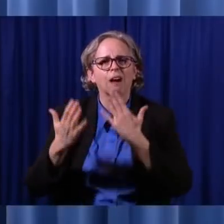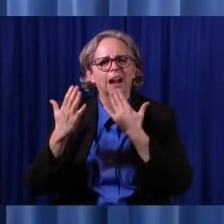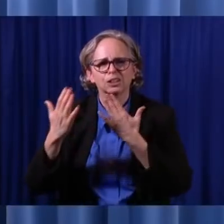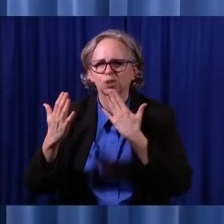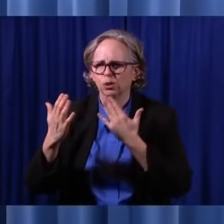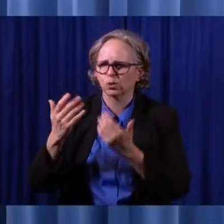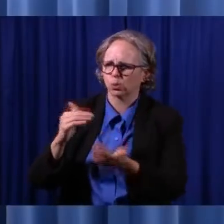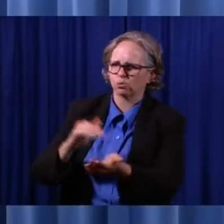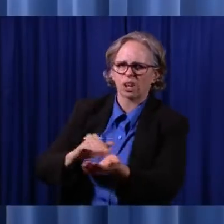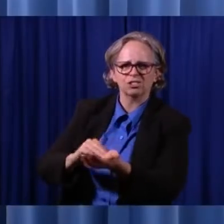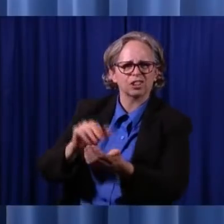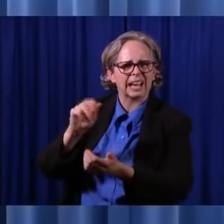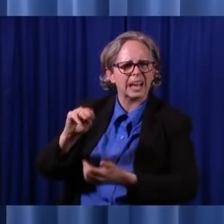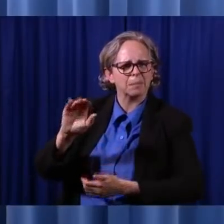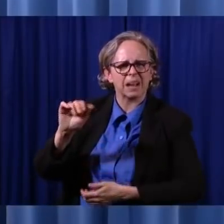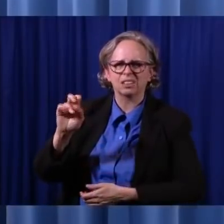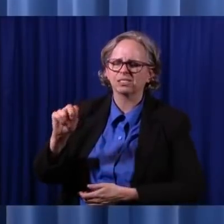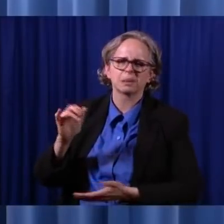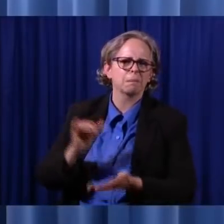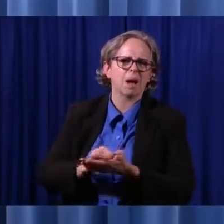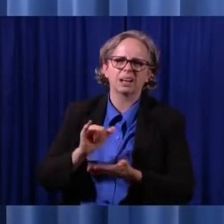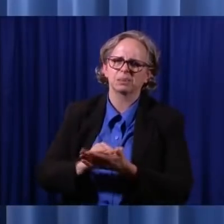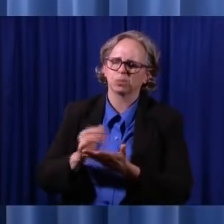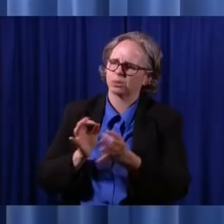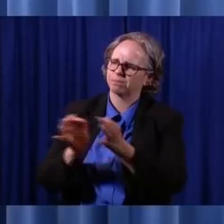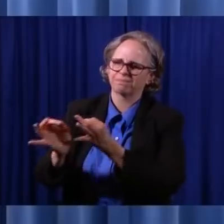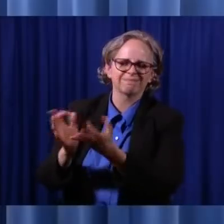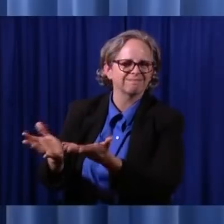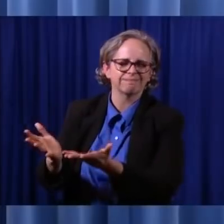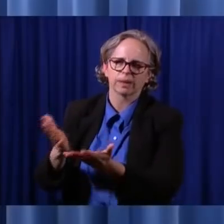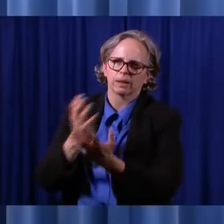Dr. Atkins' service to the people of the state.